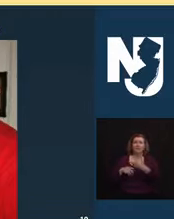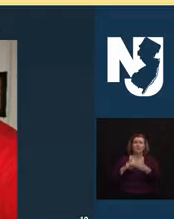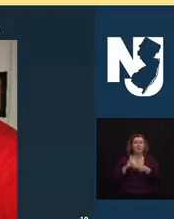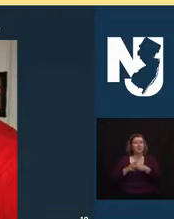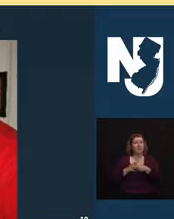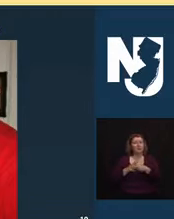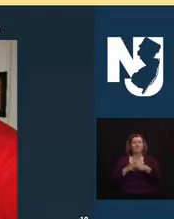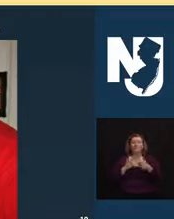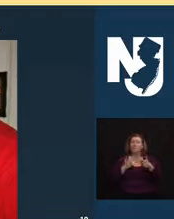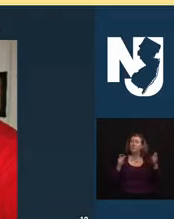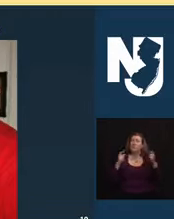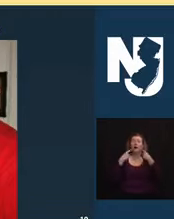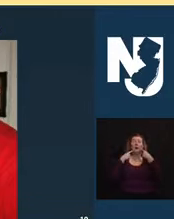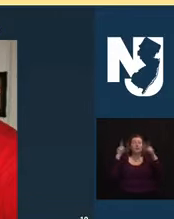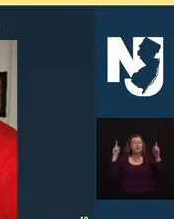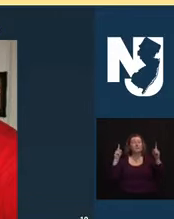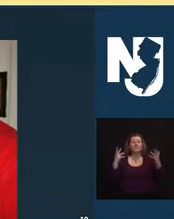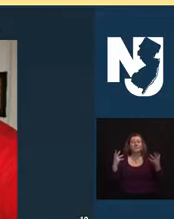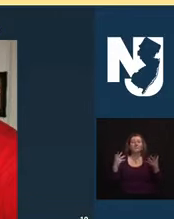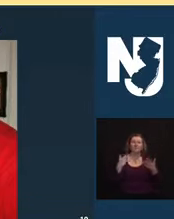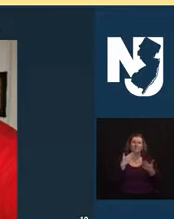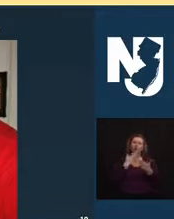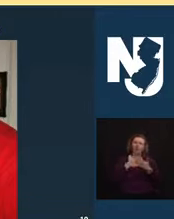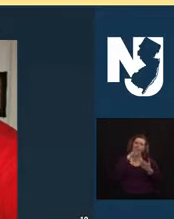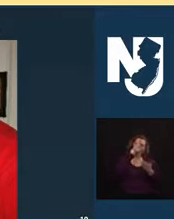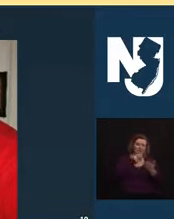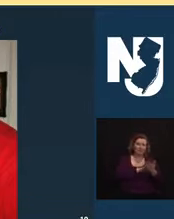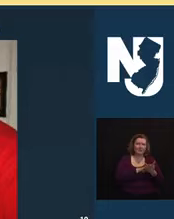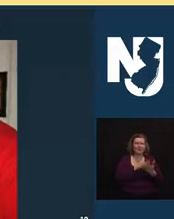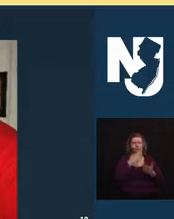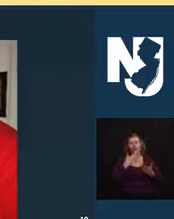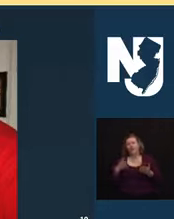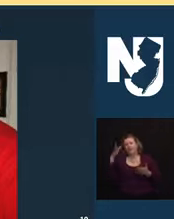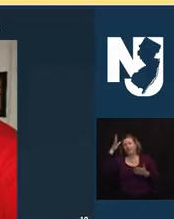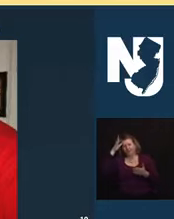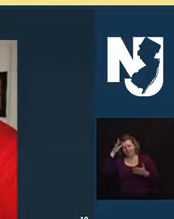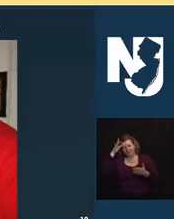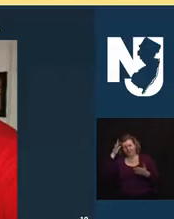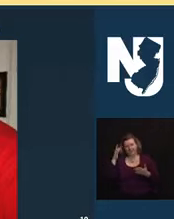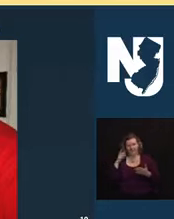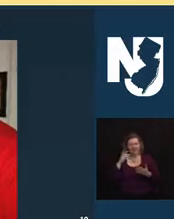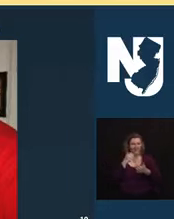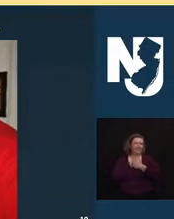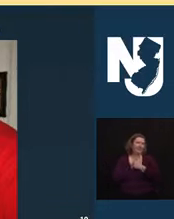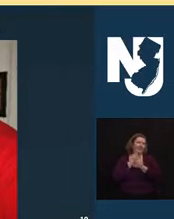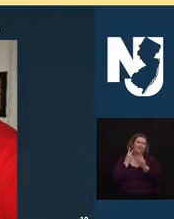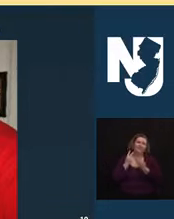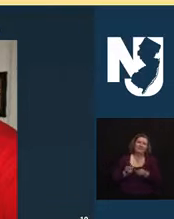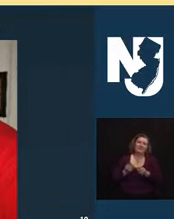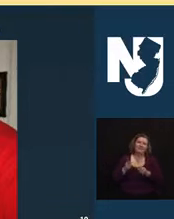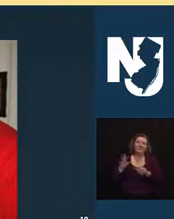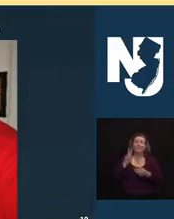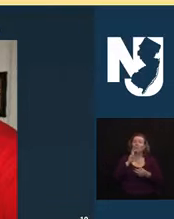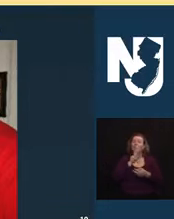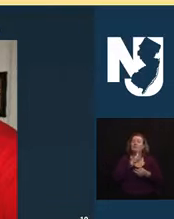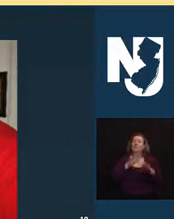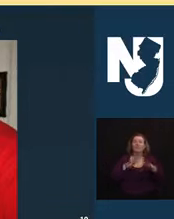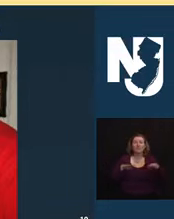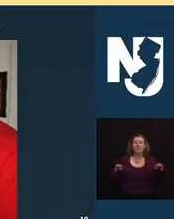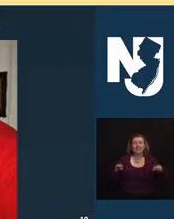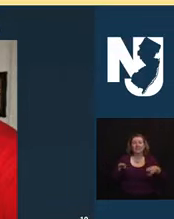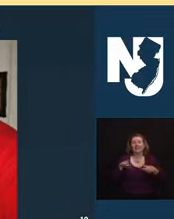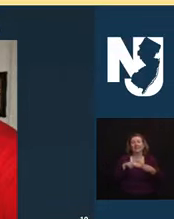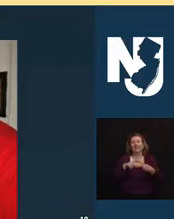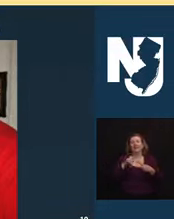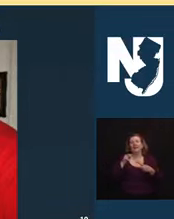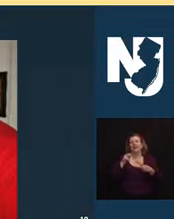were as a devoted husband and father, and his greatest joy was seeing his twin children, Hector Jr., with whom I had the great honor